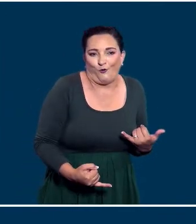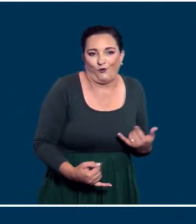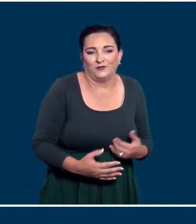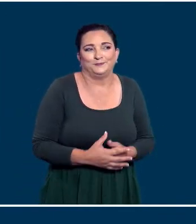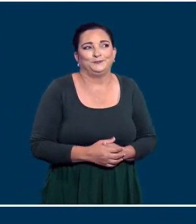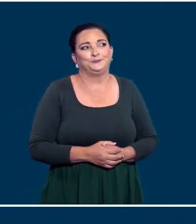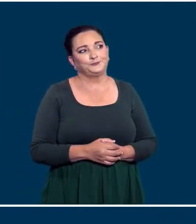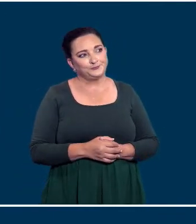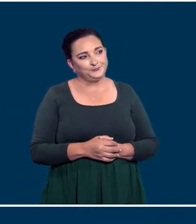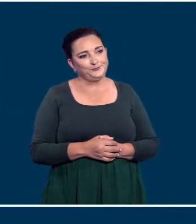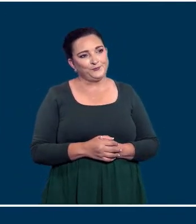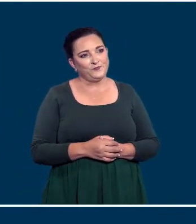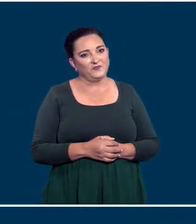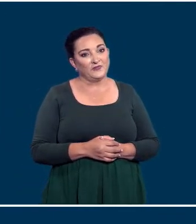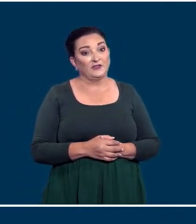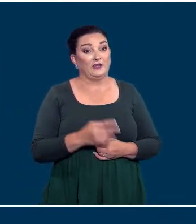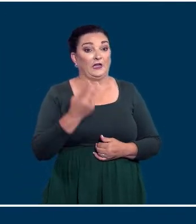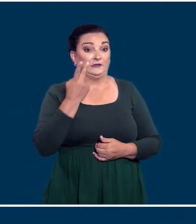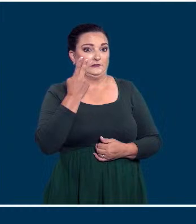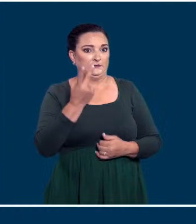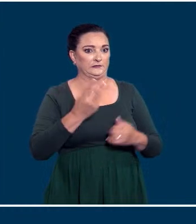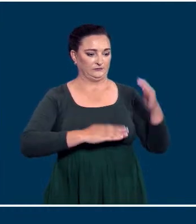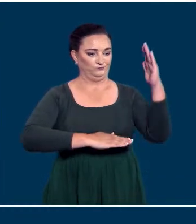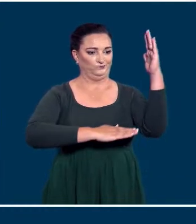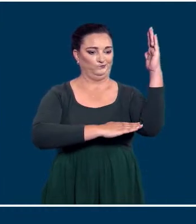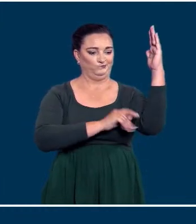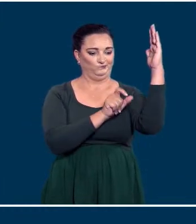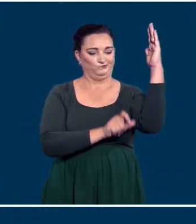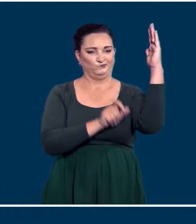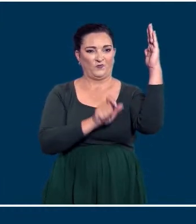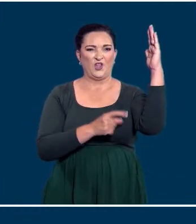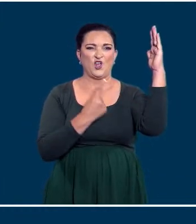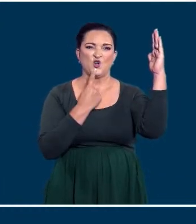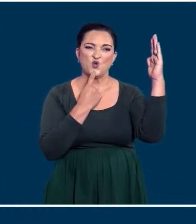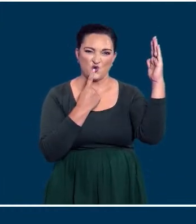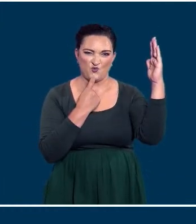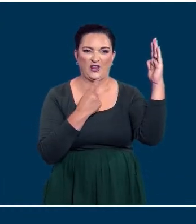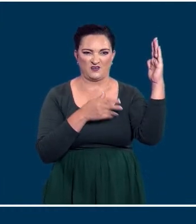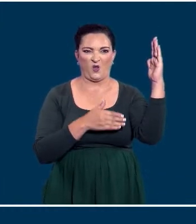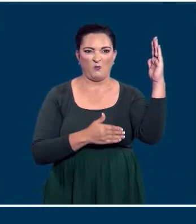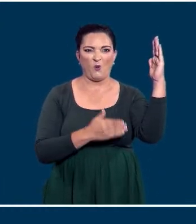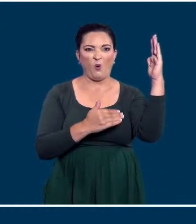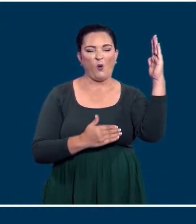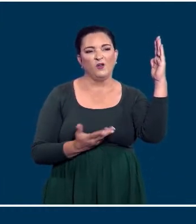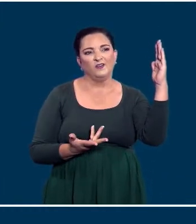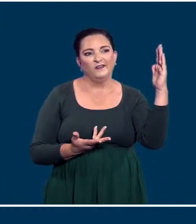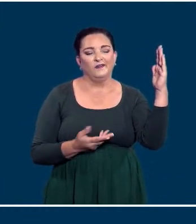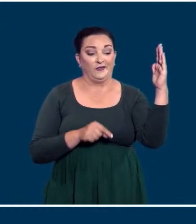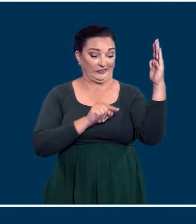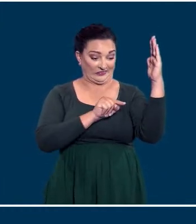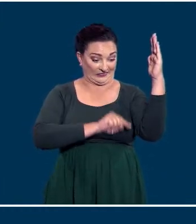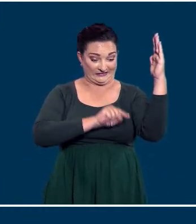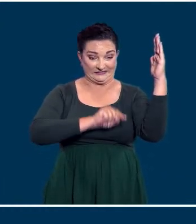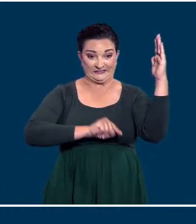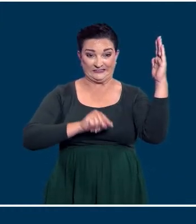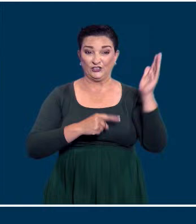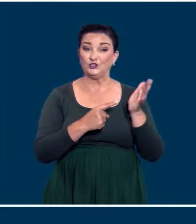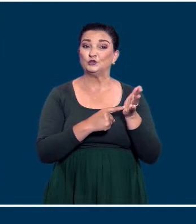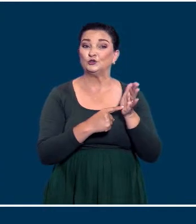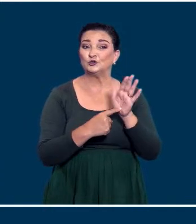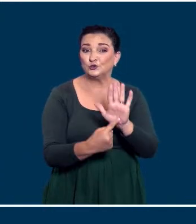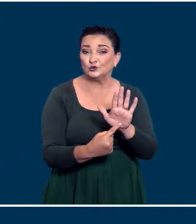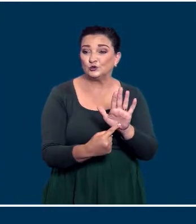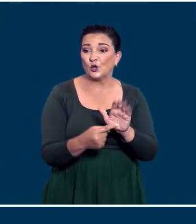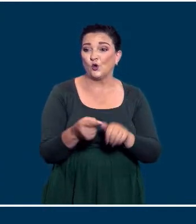Arguably, I think it's primarily red, which is the core goods component. And what this really reflects is that for much